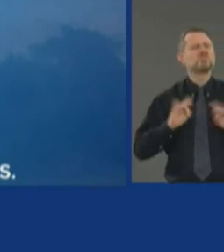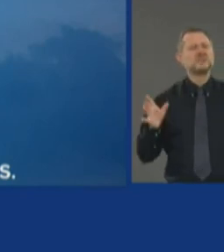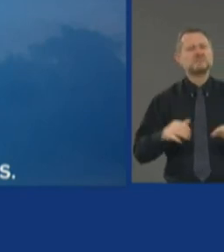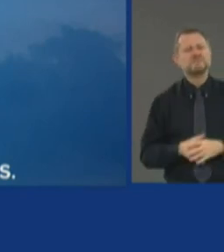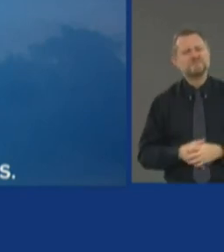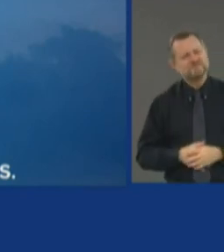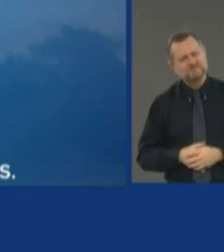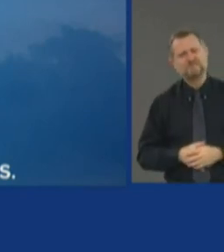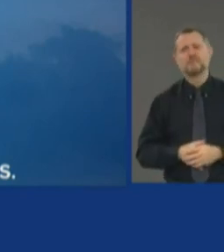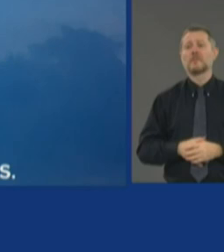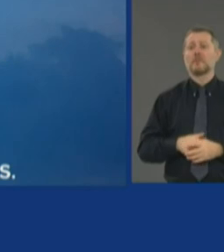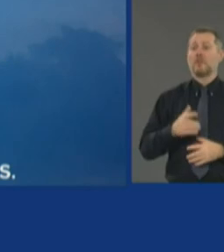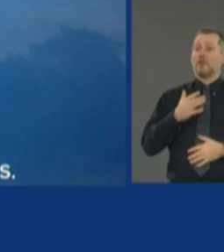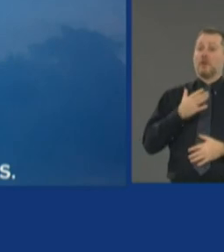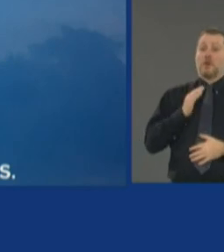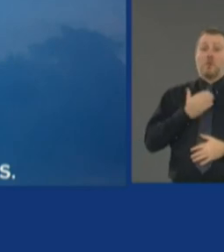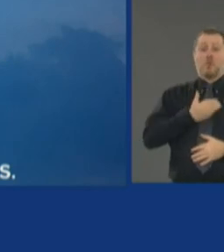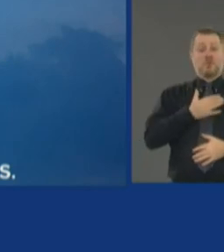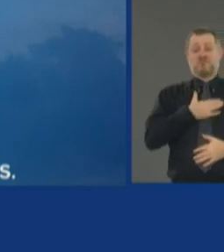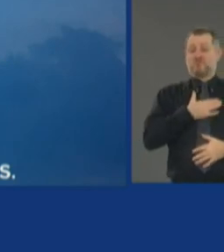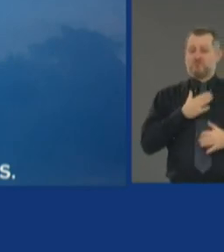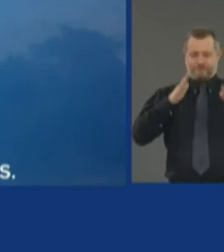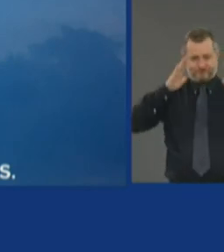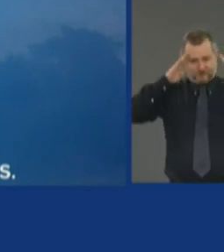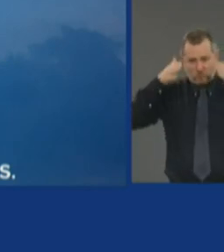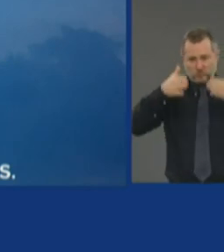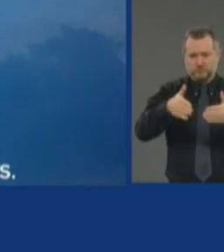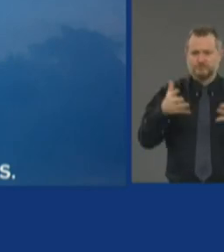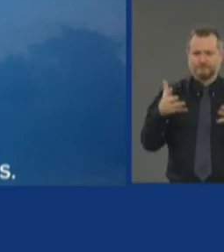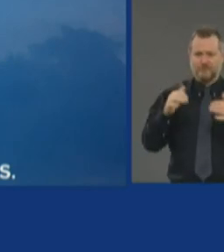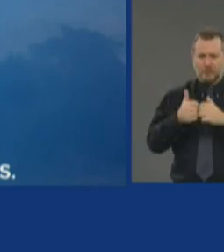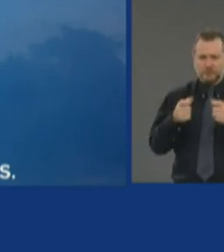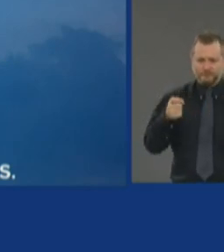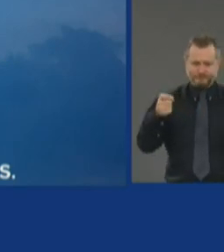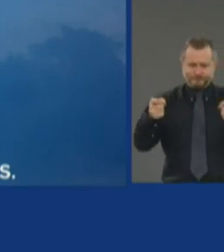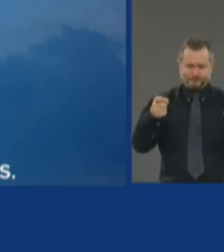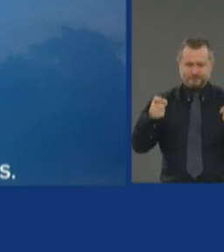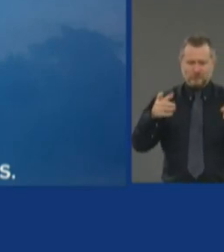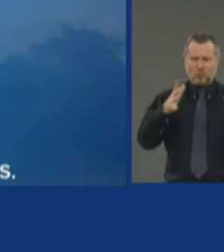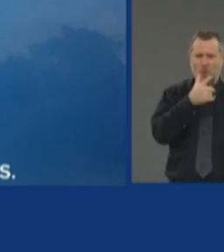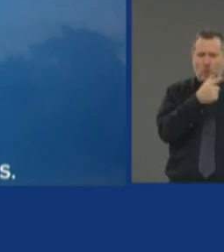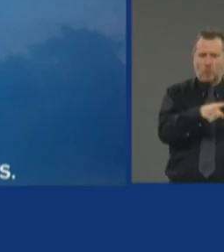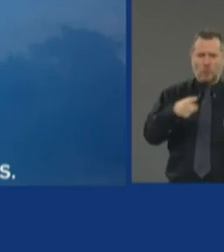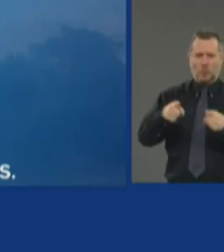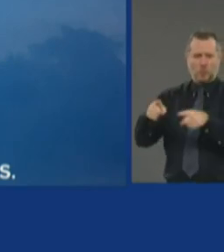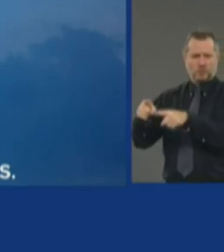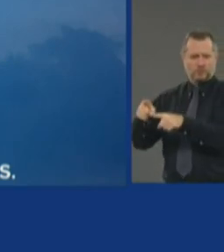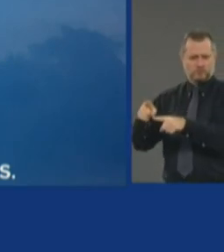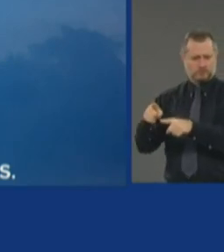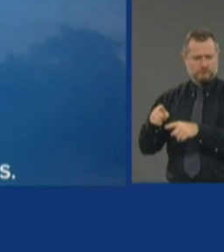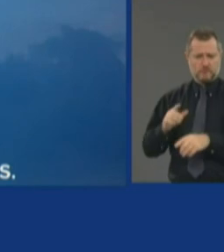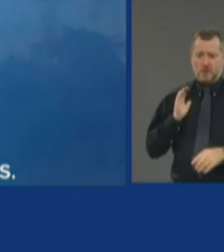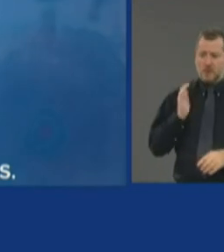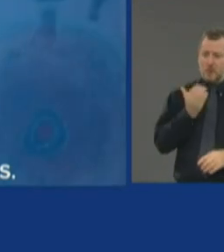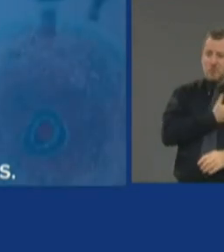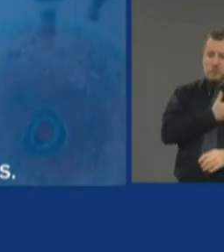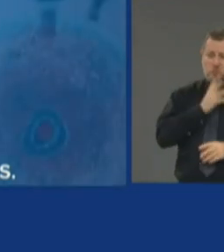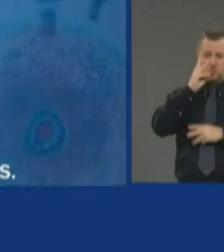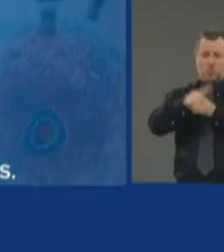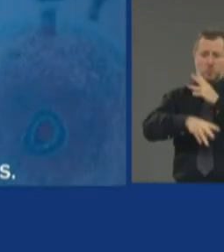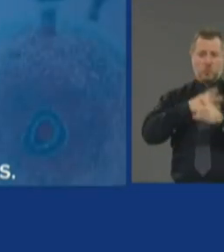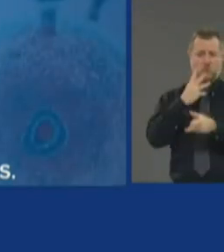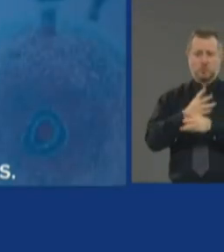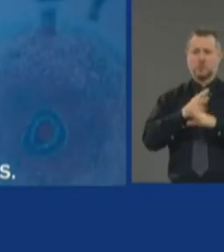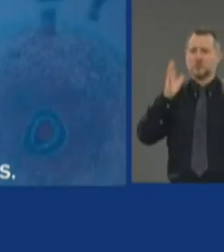Our job is to address what is presented, and this is the reality that is presented, and this is what we will deal